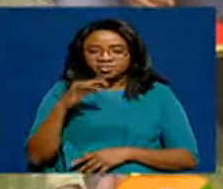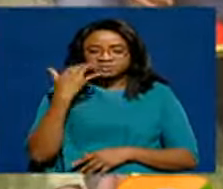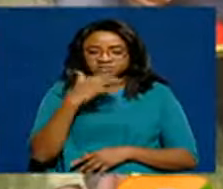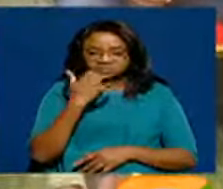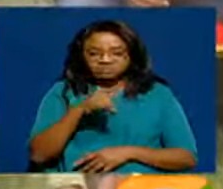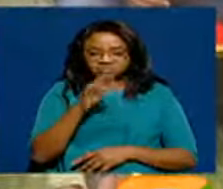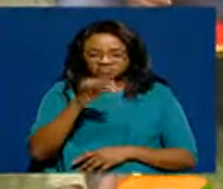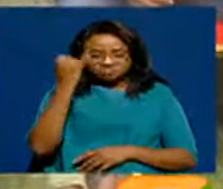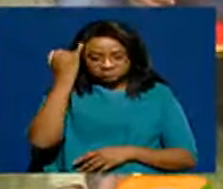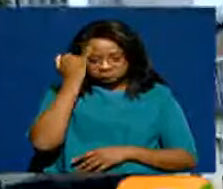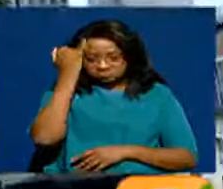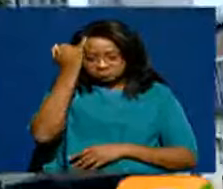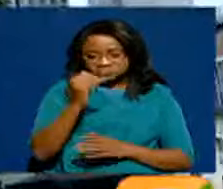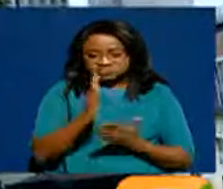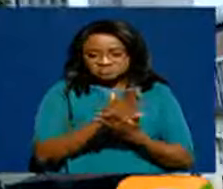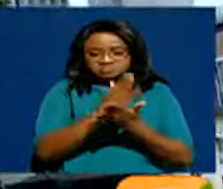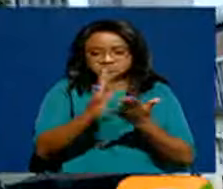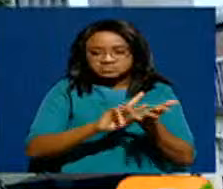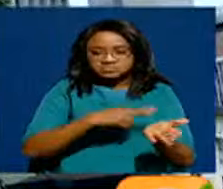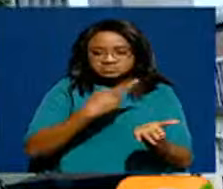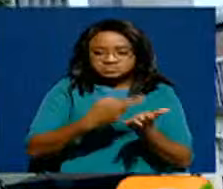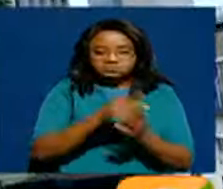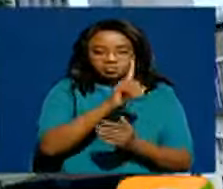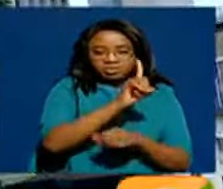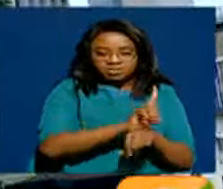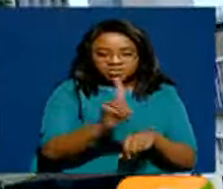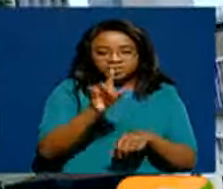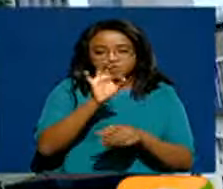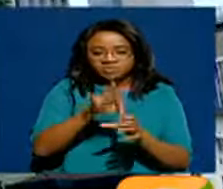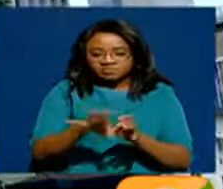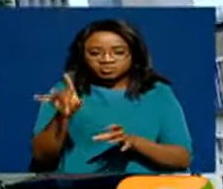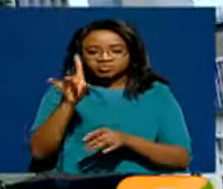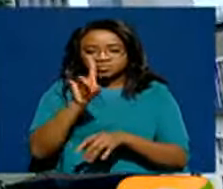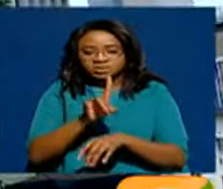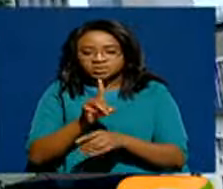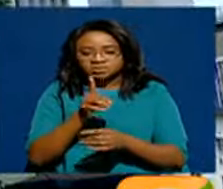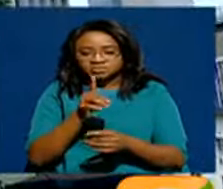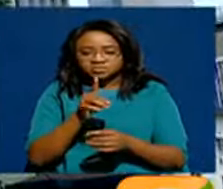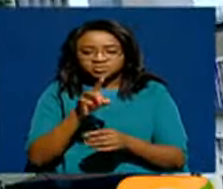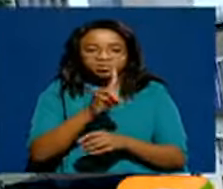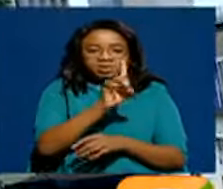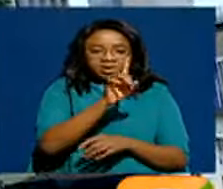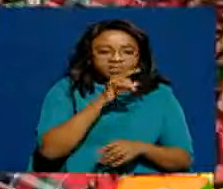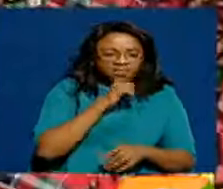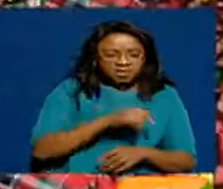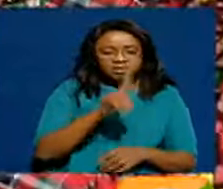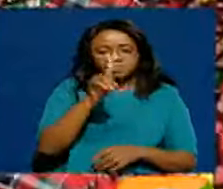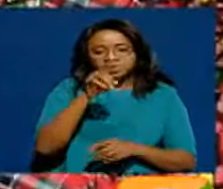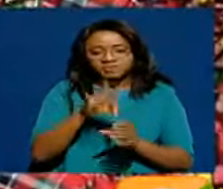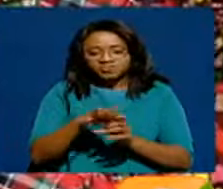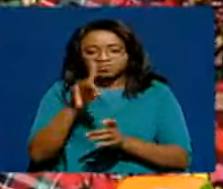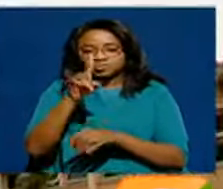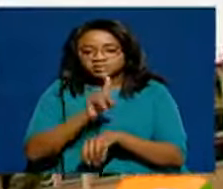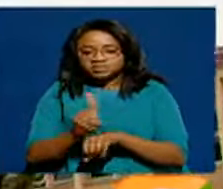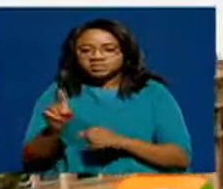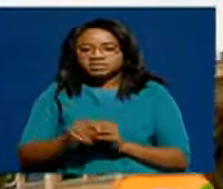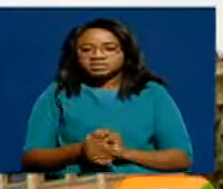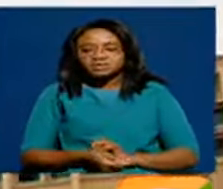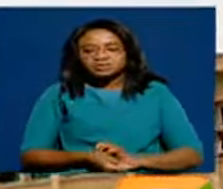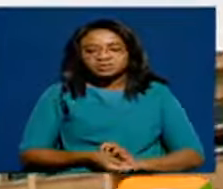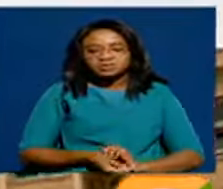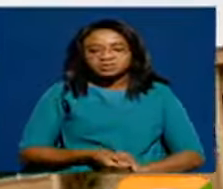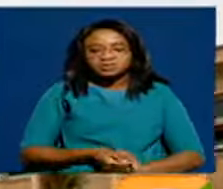on the sharing of revenue through the one man, one vote, one shilling formula respected, an opinion Senate Majority Leader Aaron